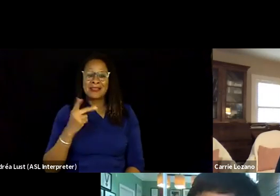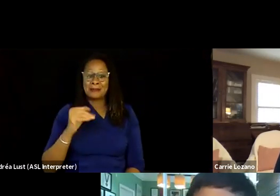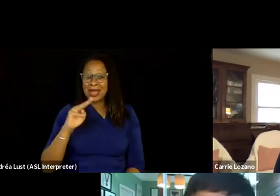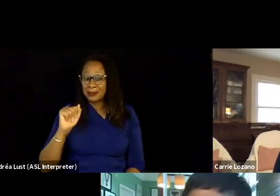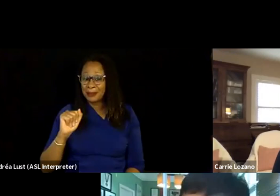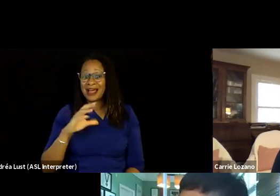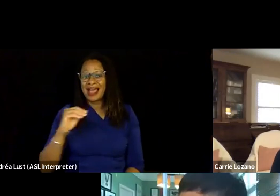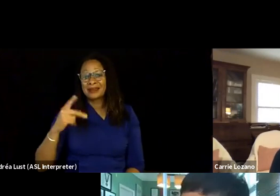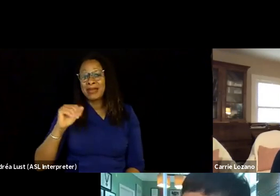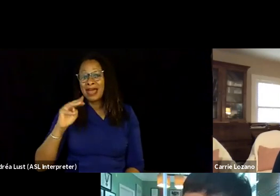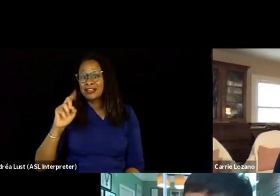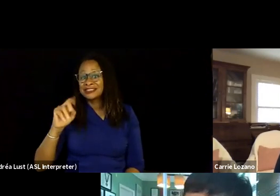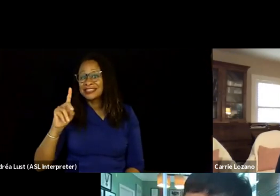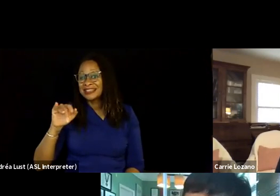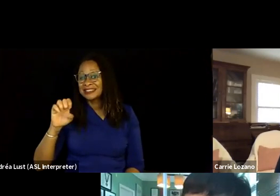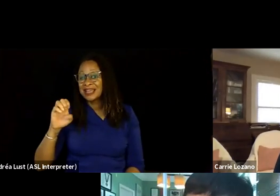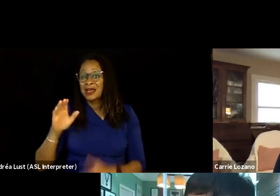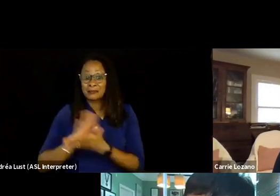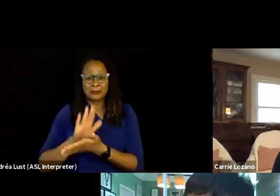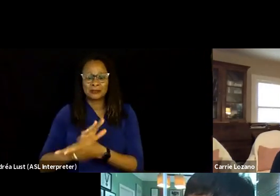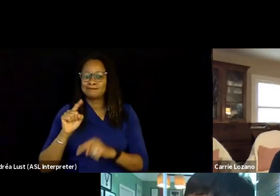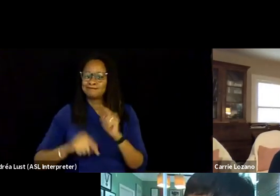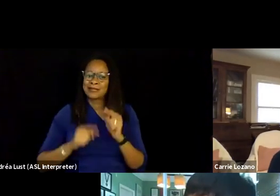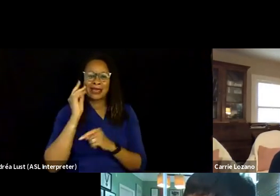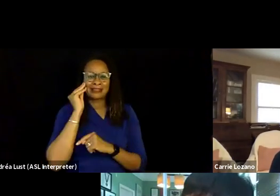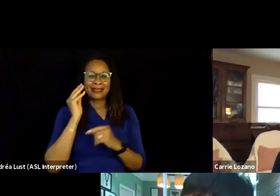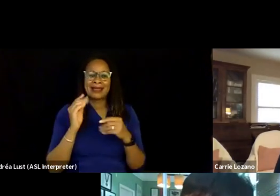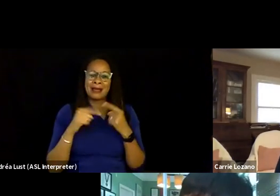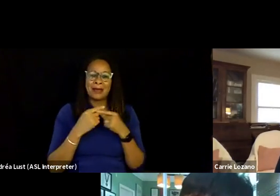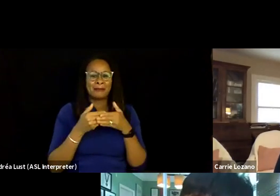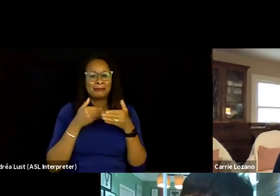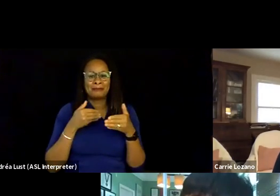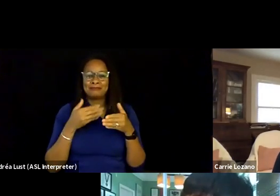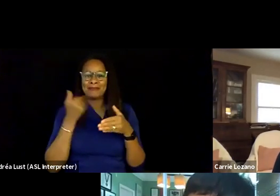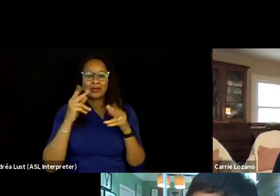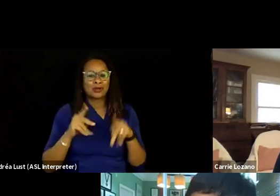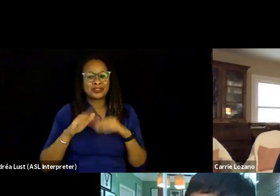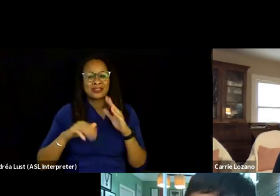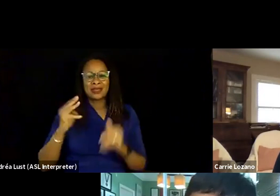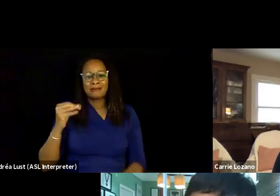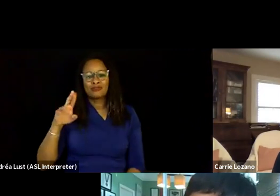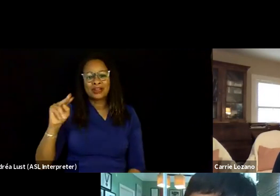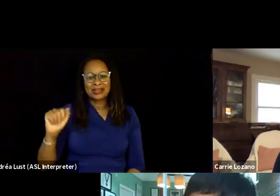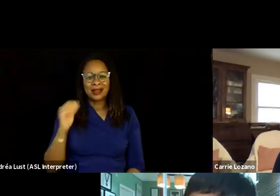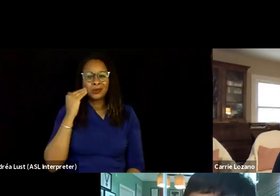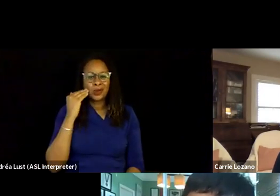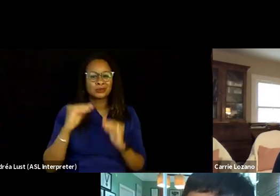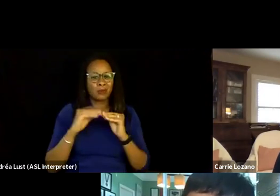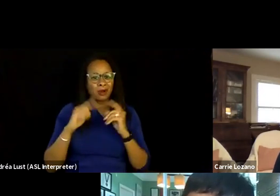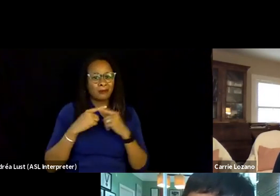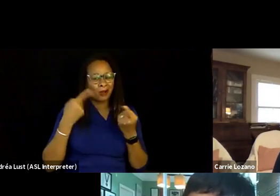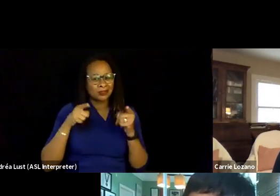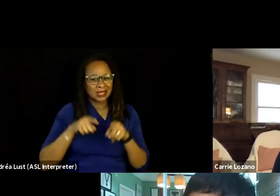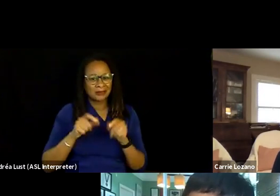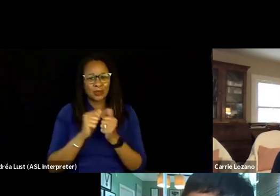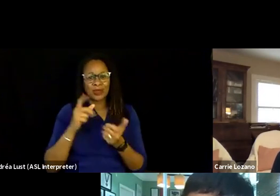I honestly cannot think of a better person to guide this conversation than Marina, who probably knows more about what's happening with